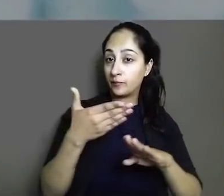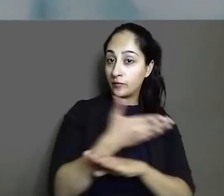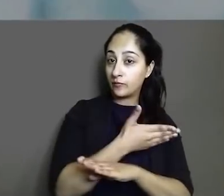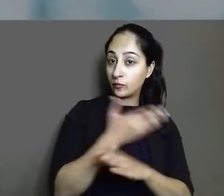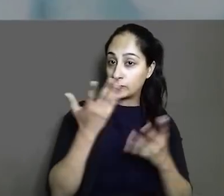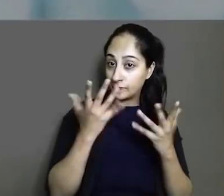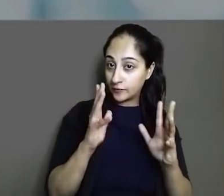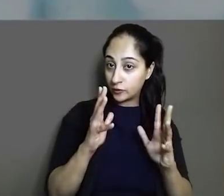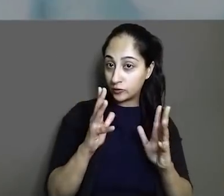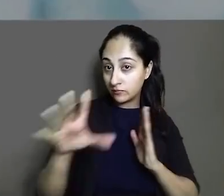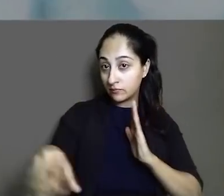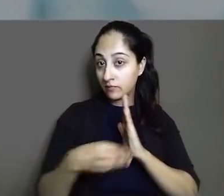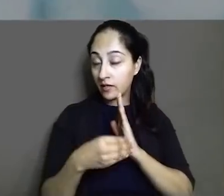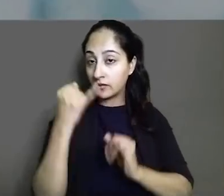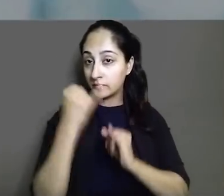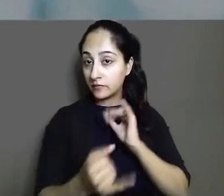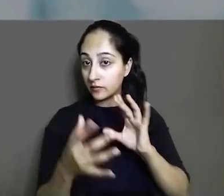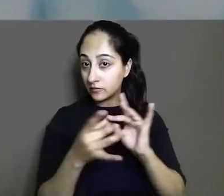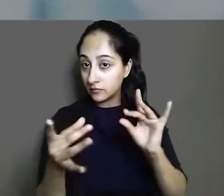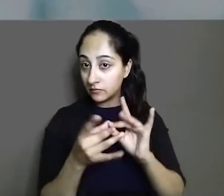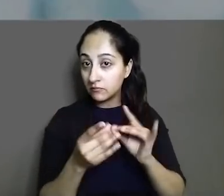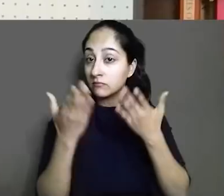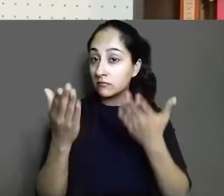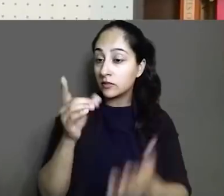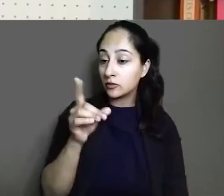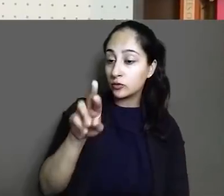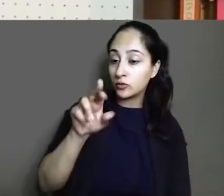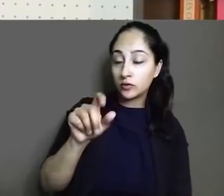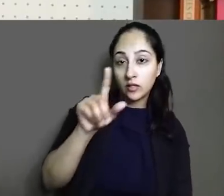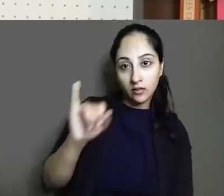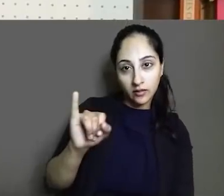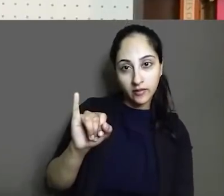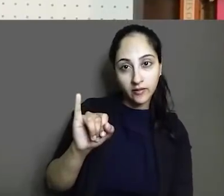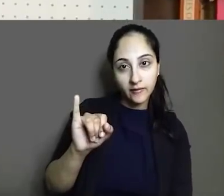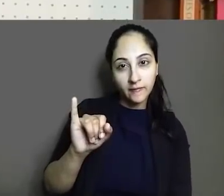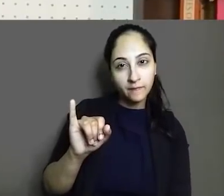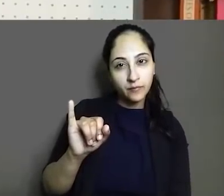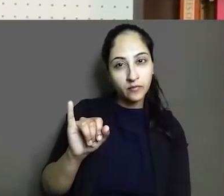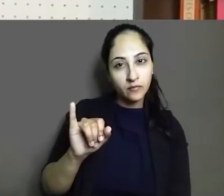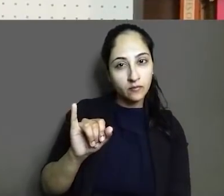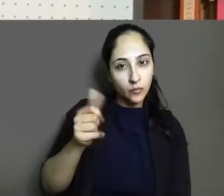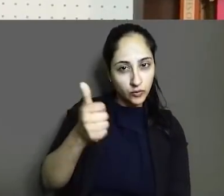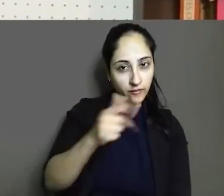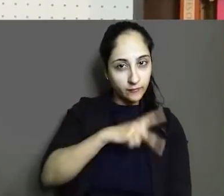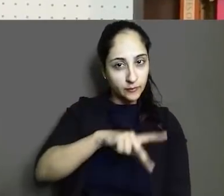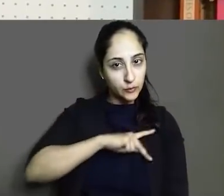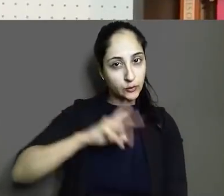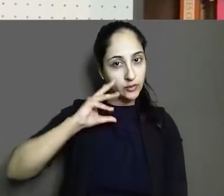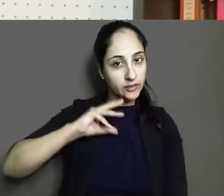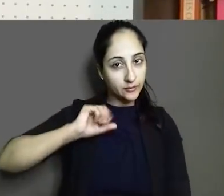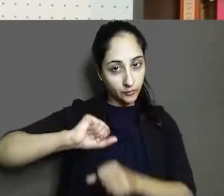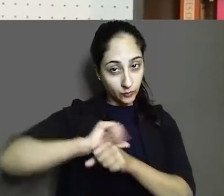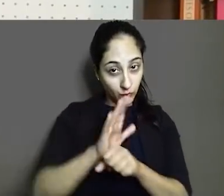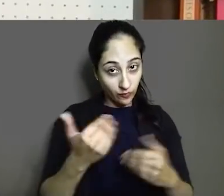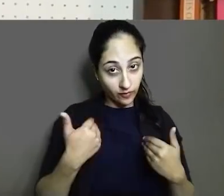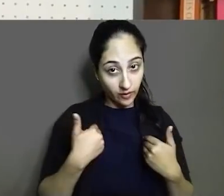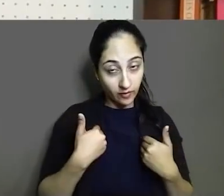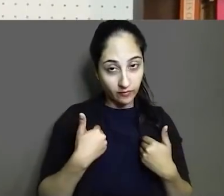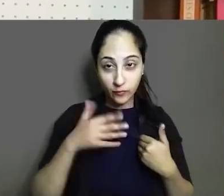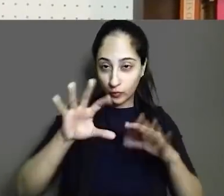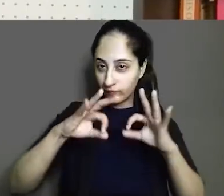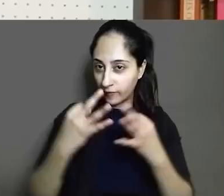of vaccines as a result? Yes, so thank you. And it's